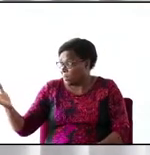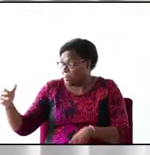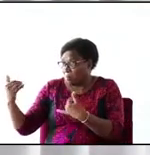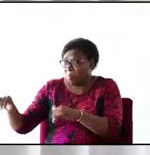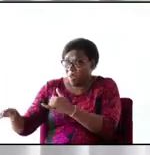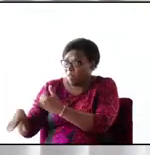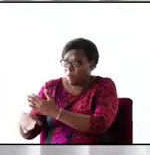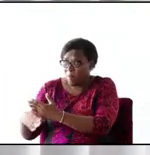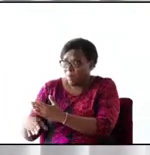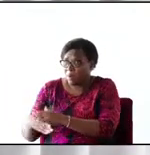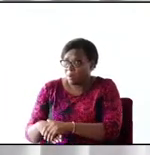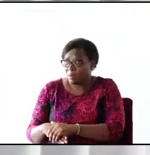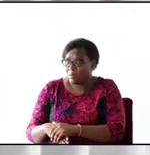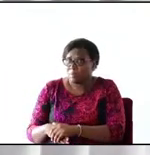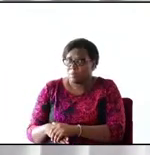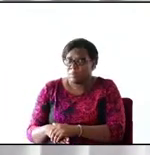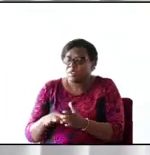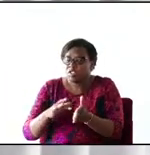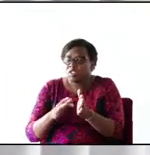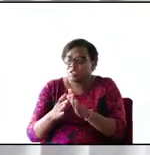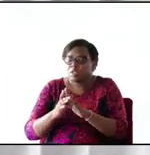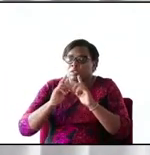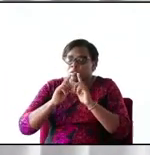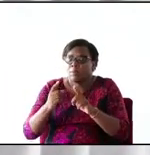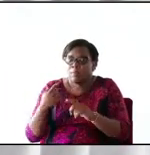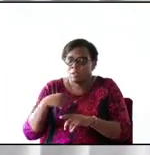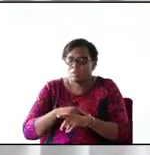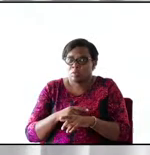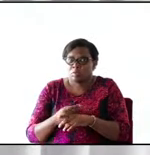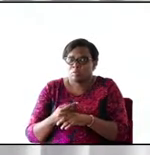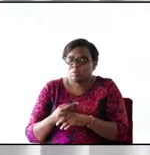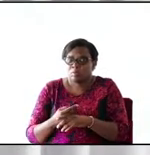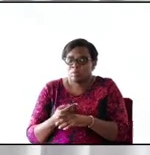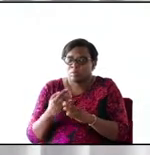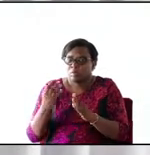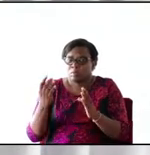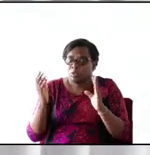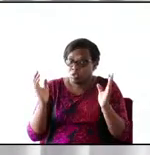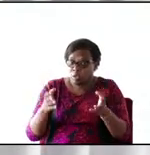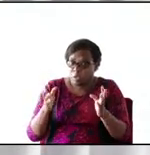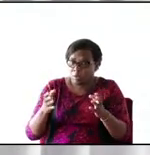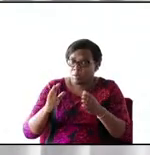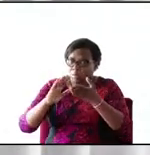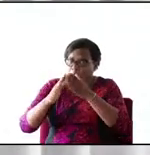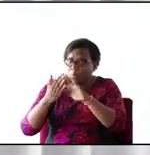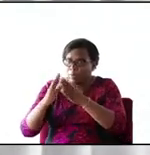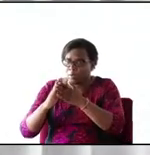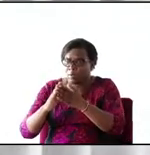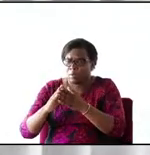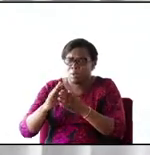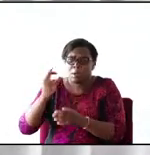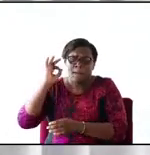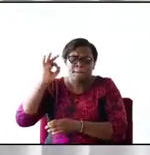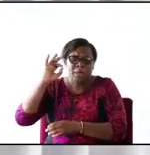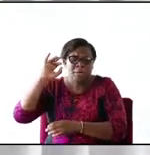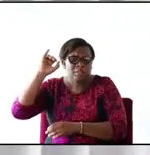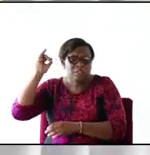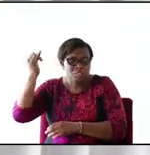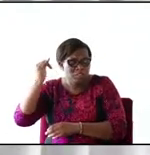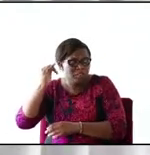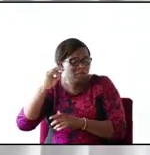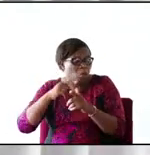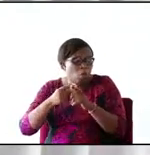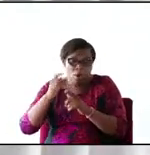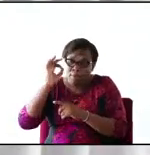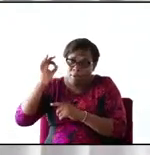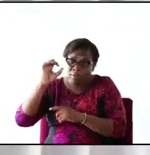commands us to engage community. One of the things that I know, Pastor Anderson will tell you, Dr. Smith will tell you, is